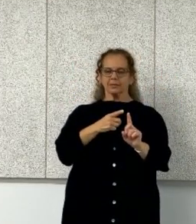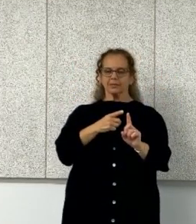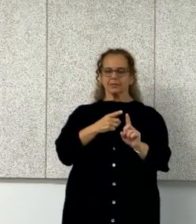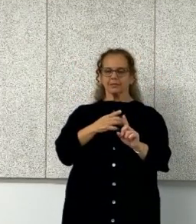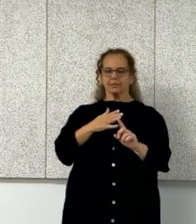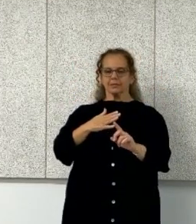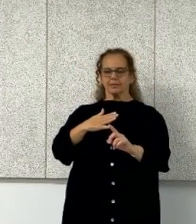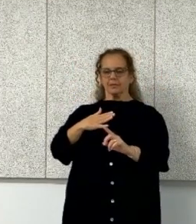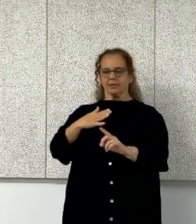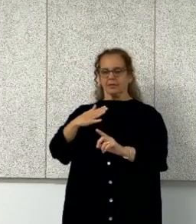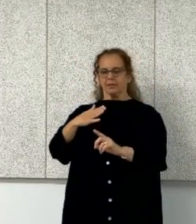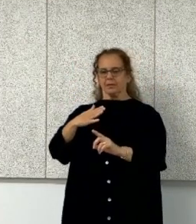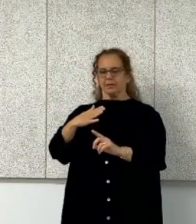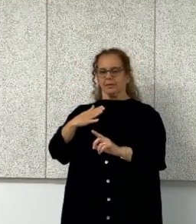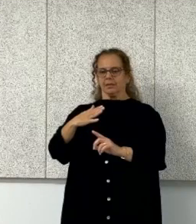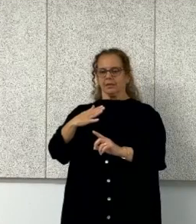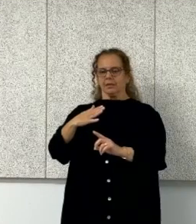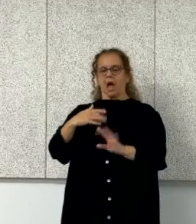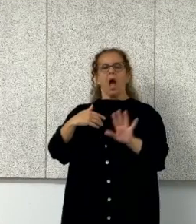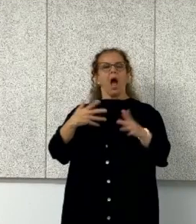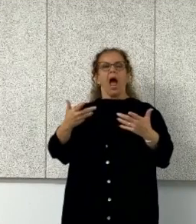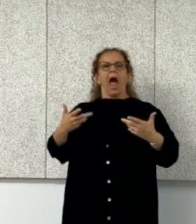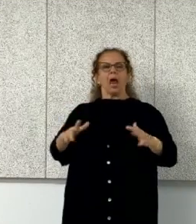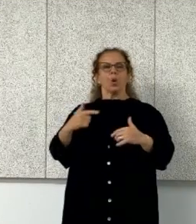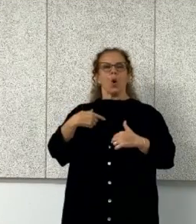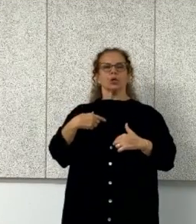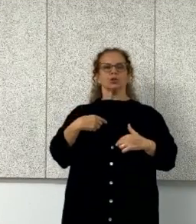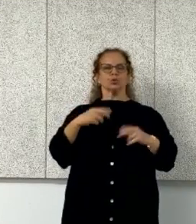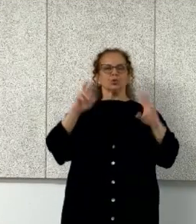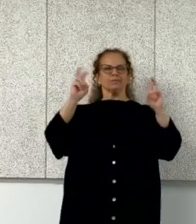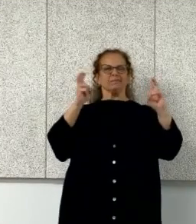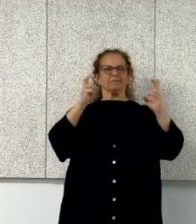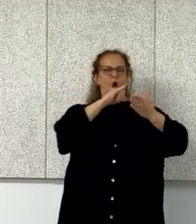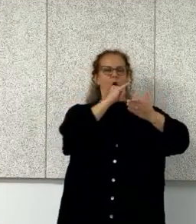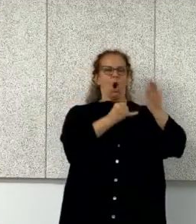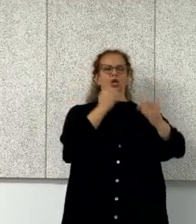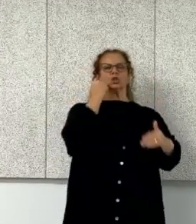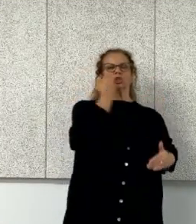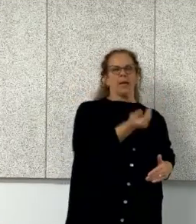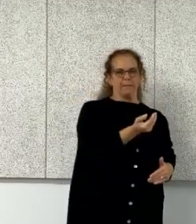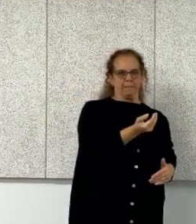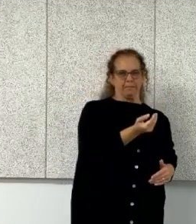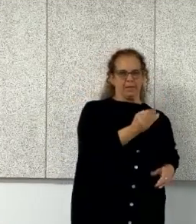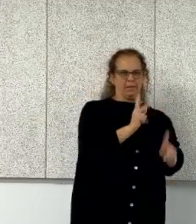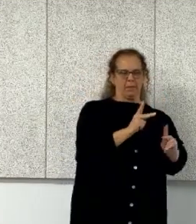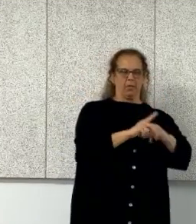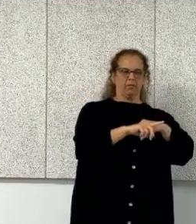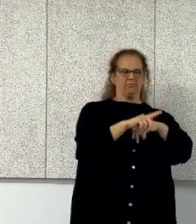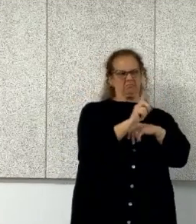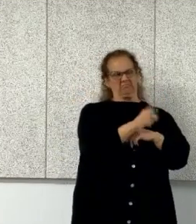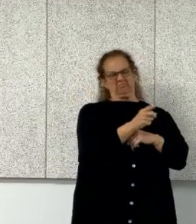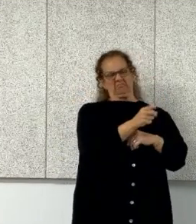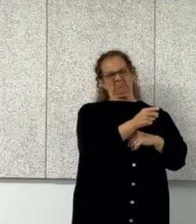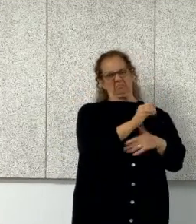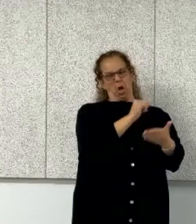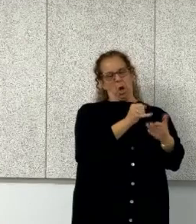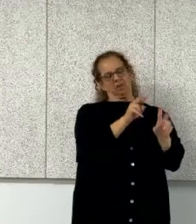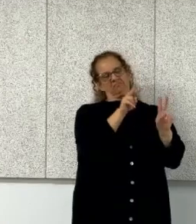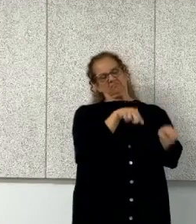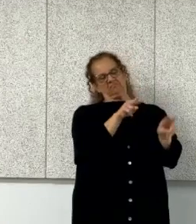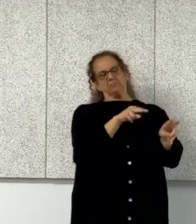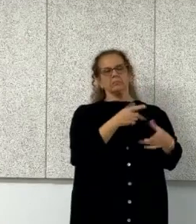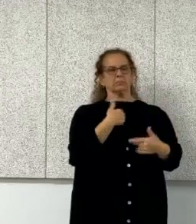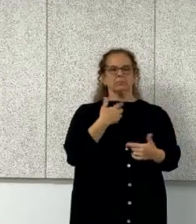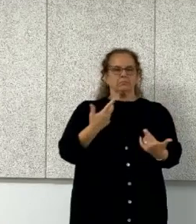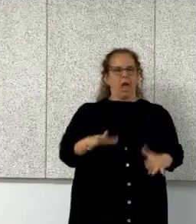is to remember not to art shame somebody's way into this business. Mm. Not to sort of shame somebody's access point that made them feel like they had an opening